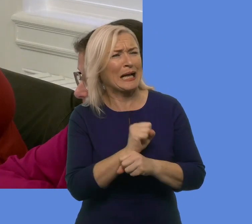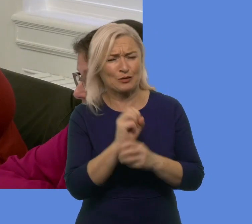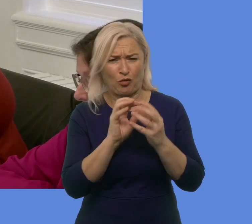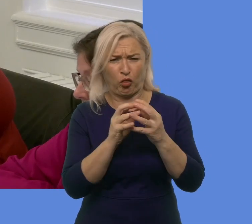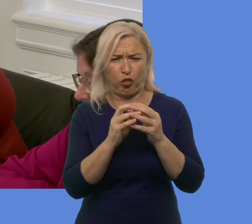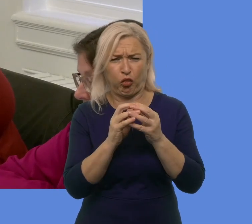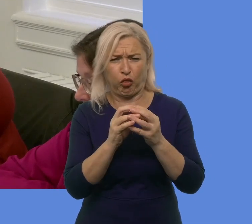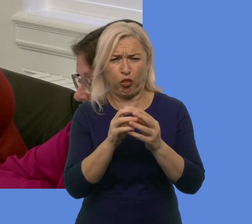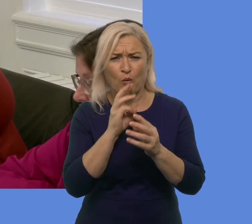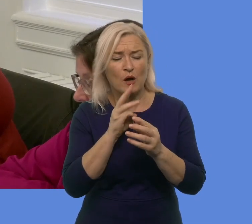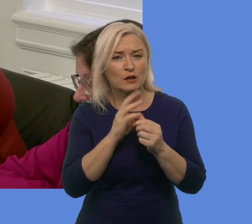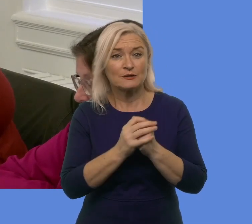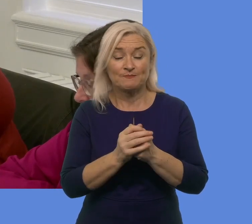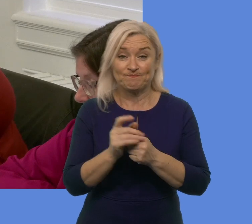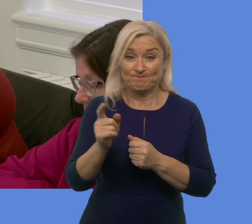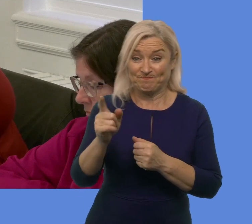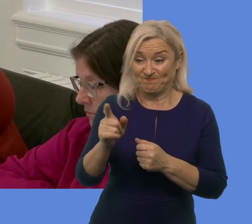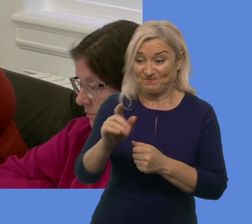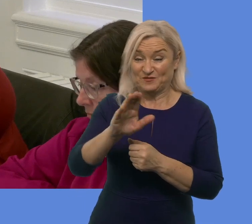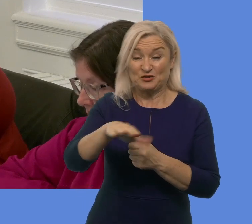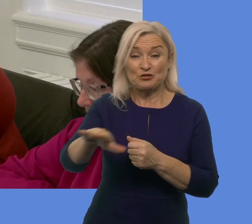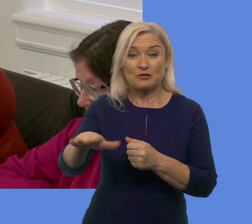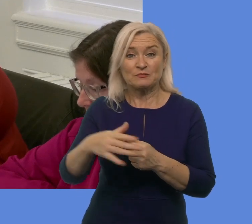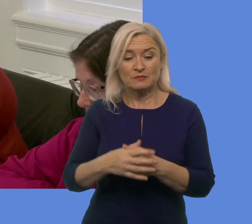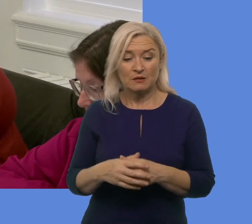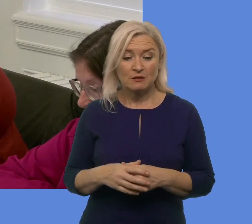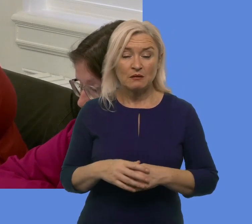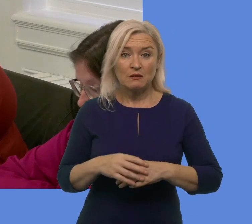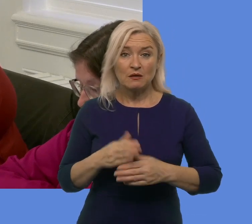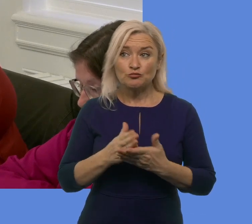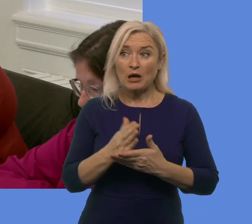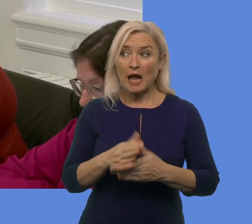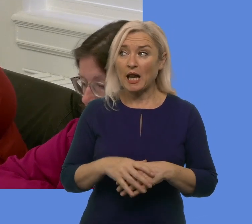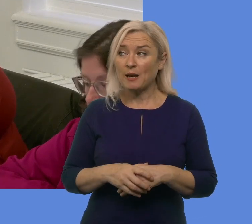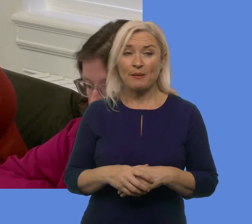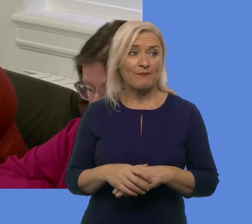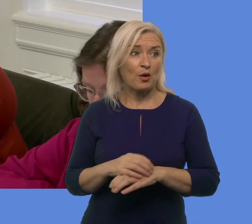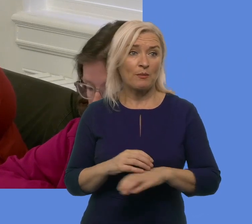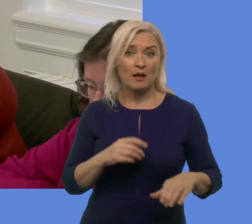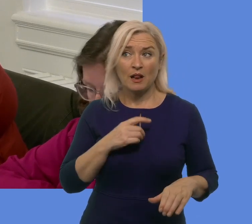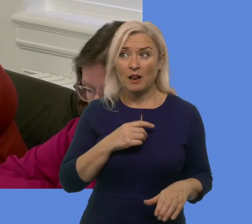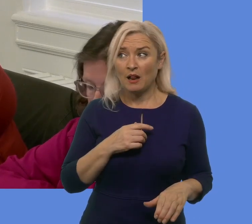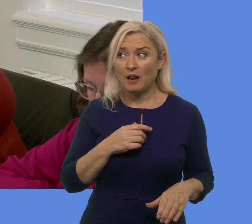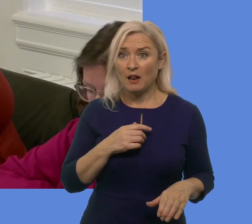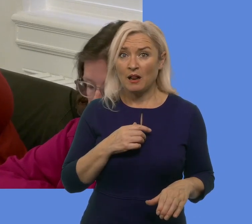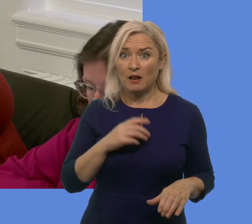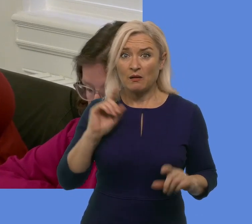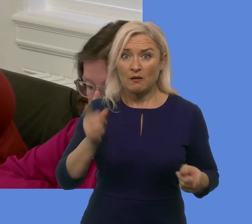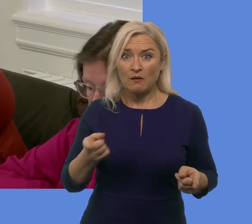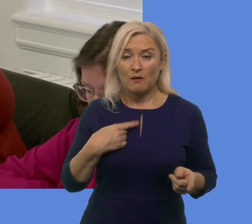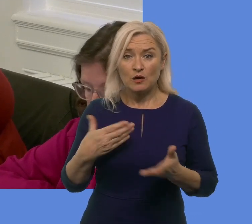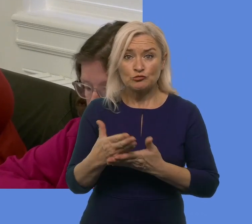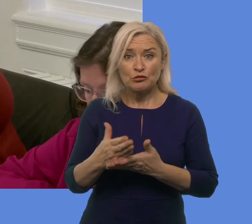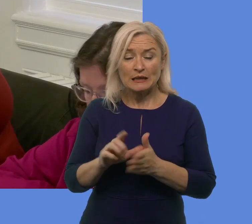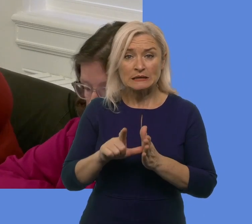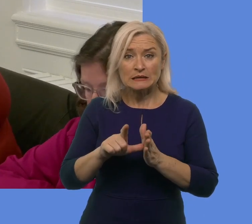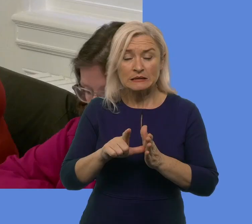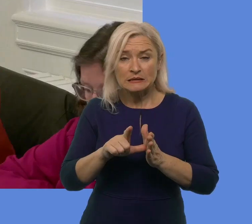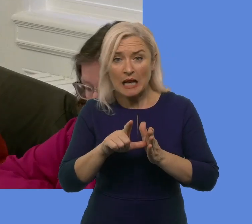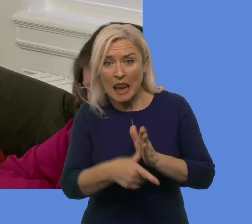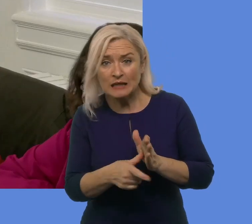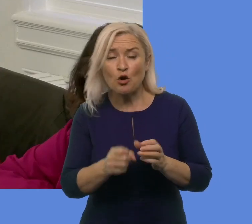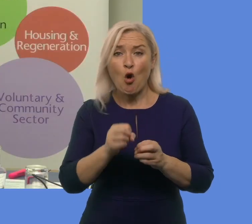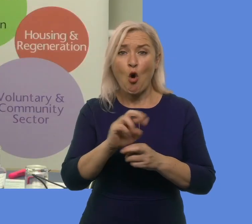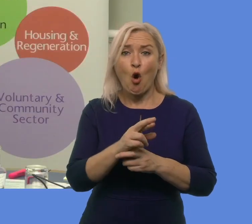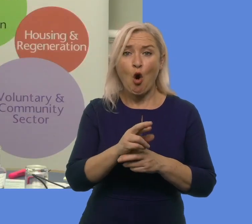an example of standing on a platform and not knowing that their train was delayed or had moved platforms. So absolutely. Yeah. So he's